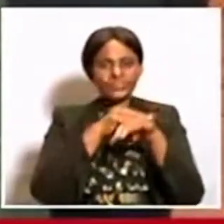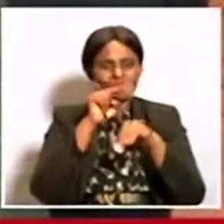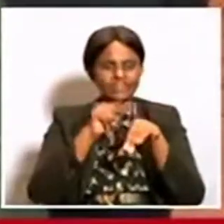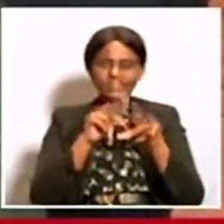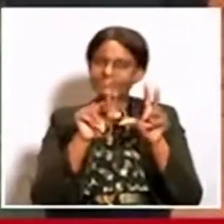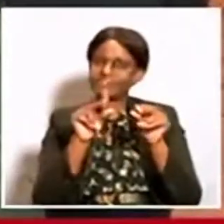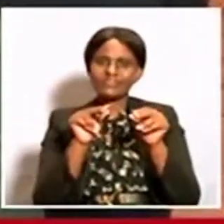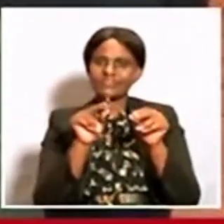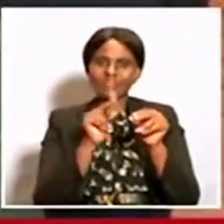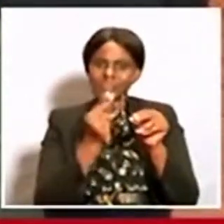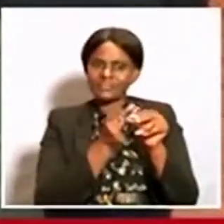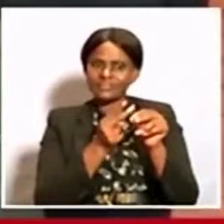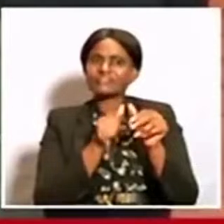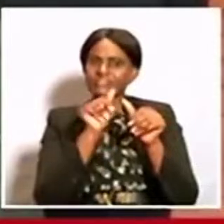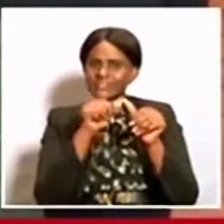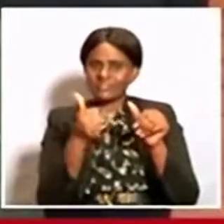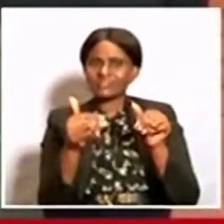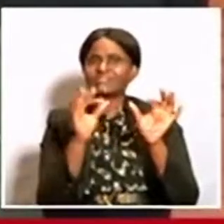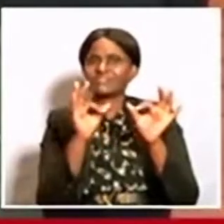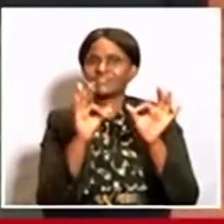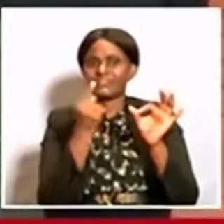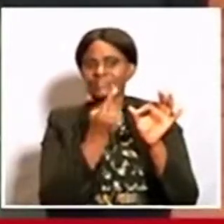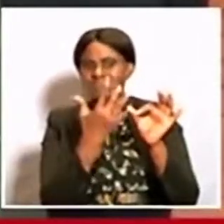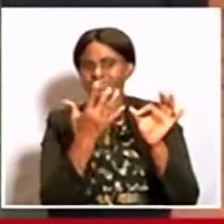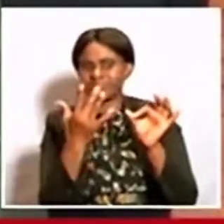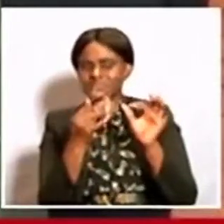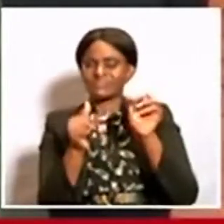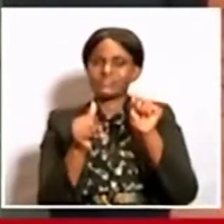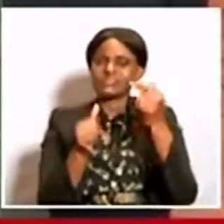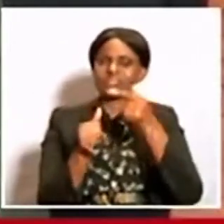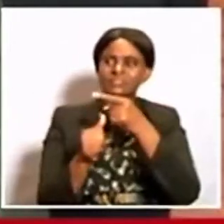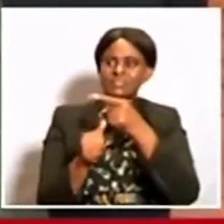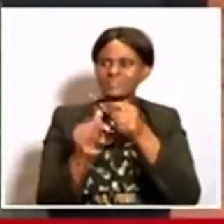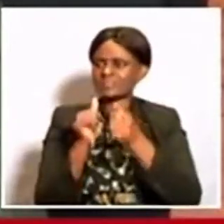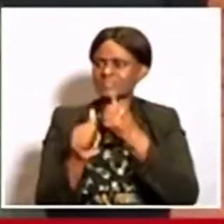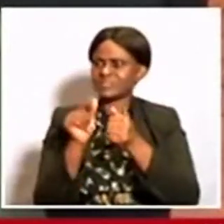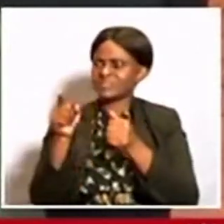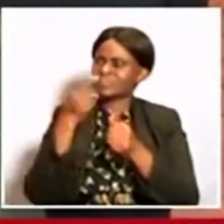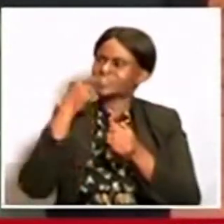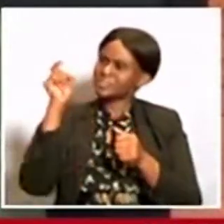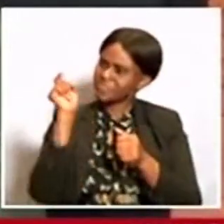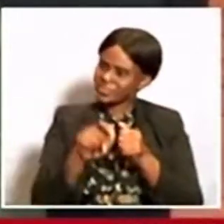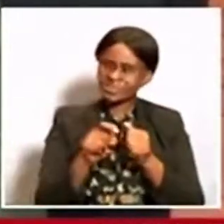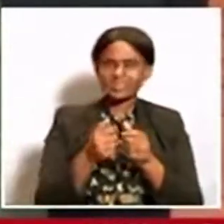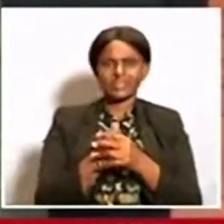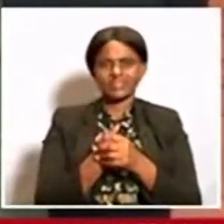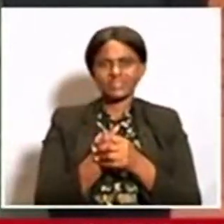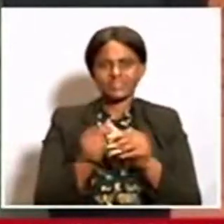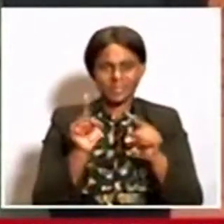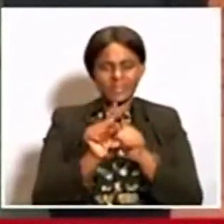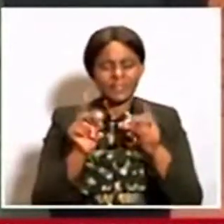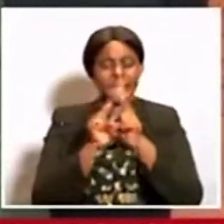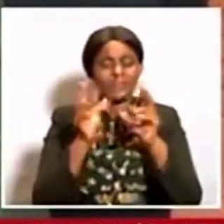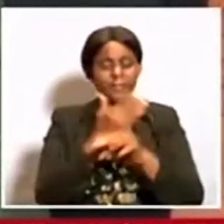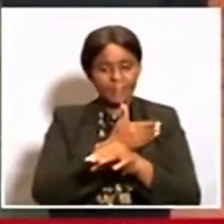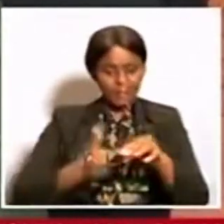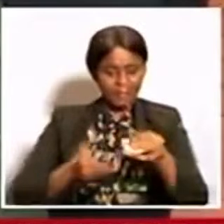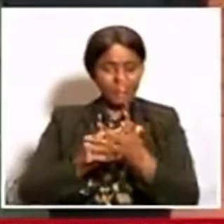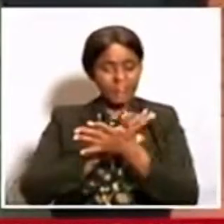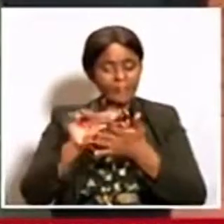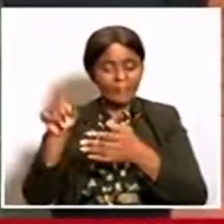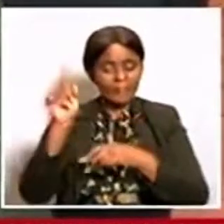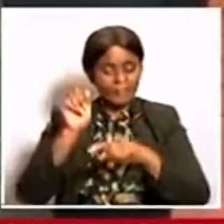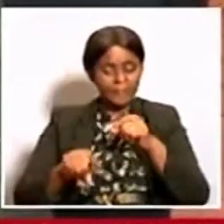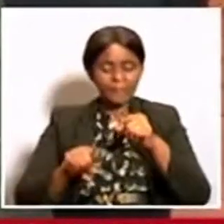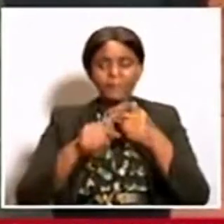no, we did everything, the only thing is Attorney General, which is a must and a very critical clearance. You